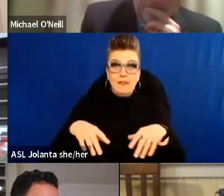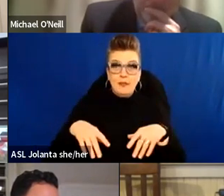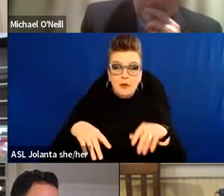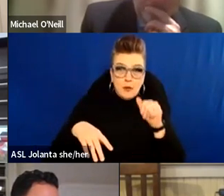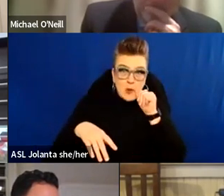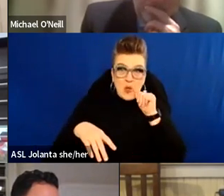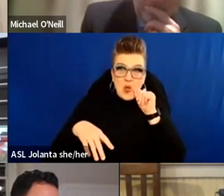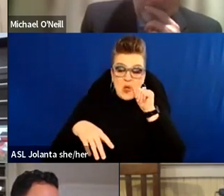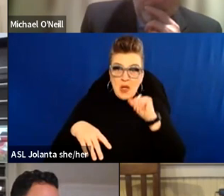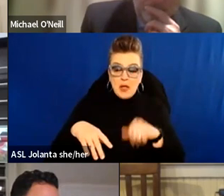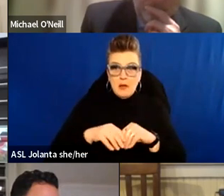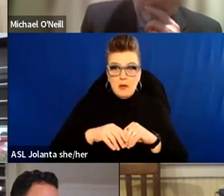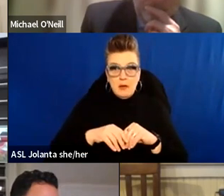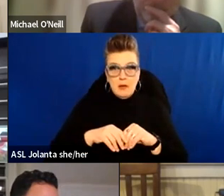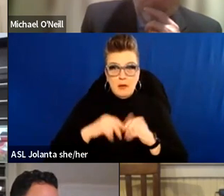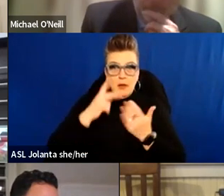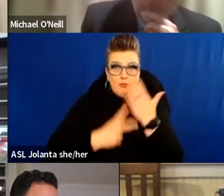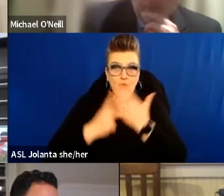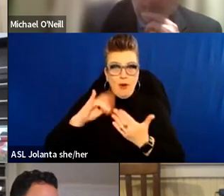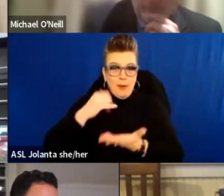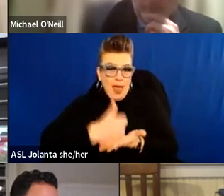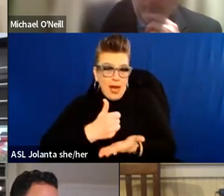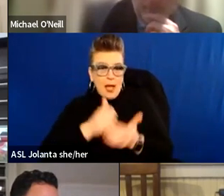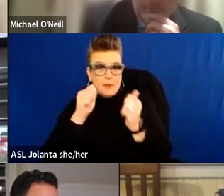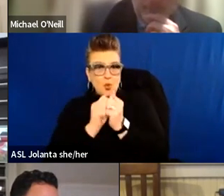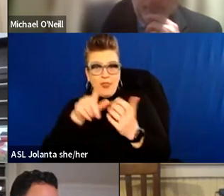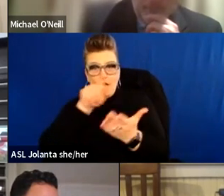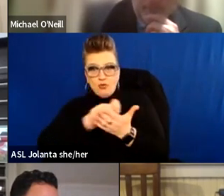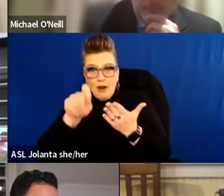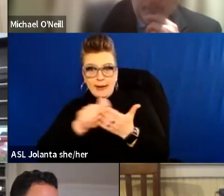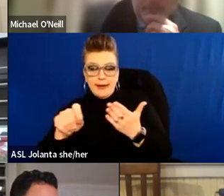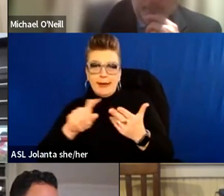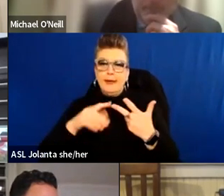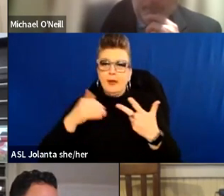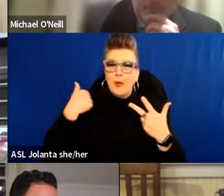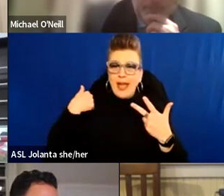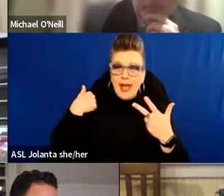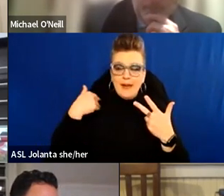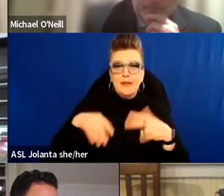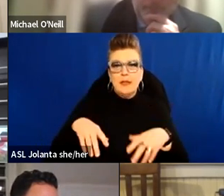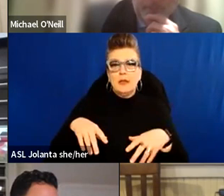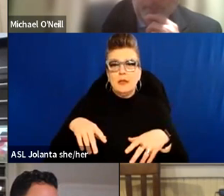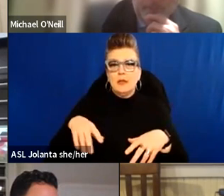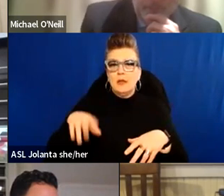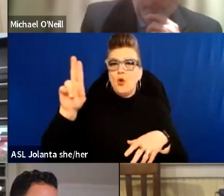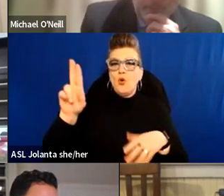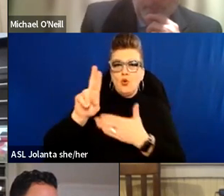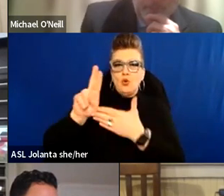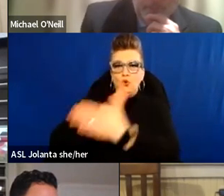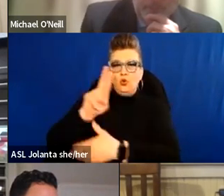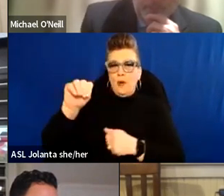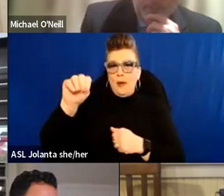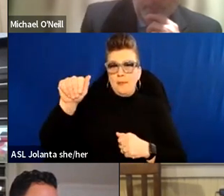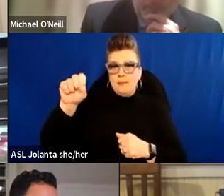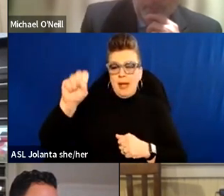uh with the writing of of the students we have uh you know uh umass boston we have